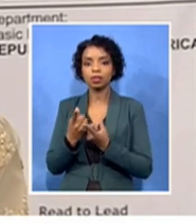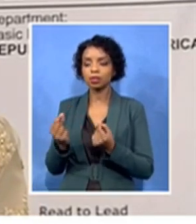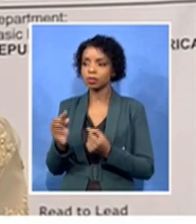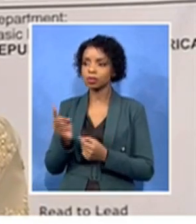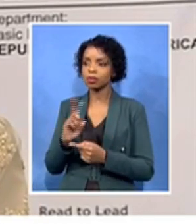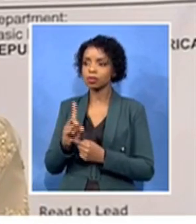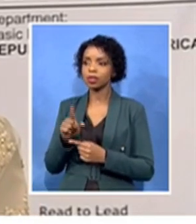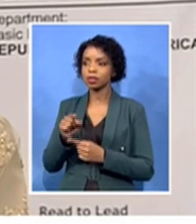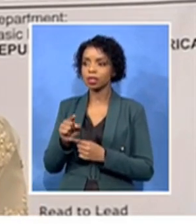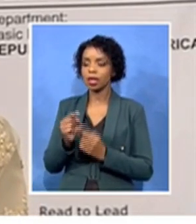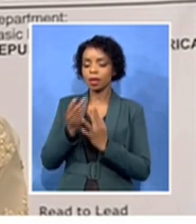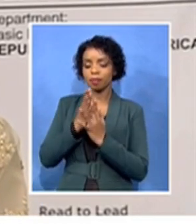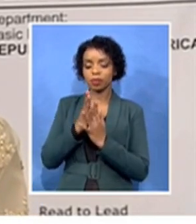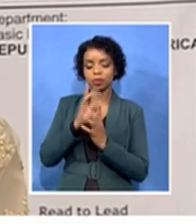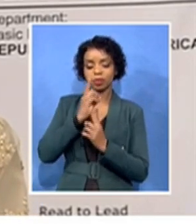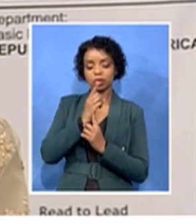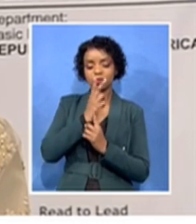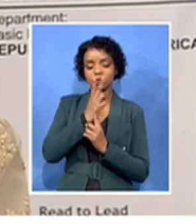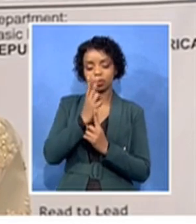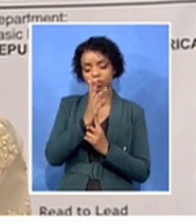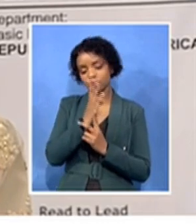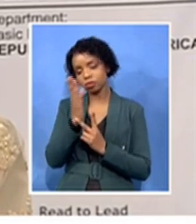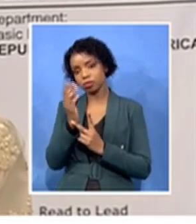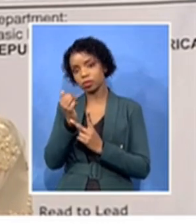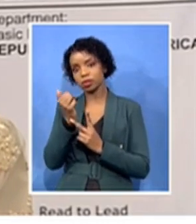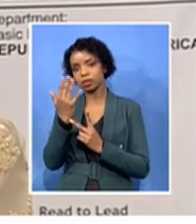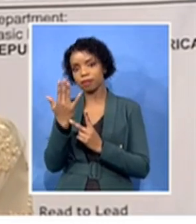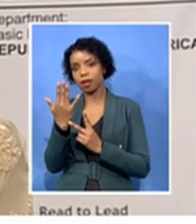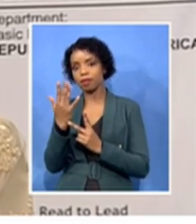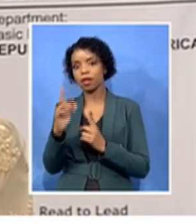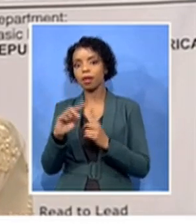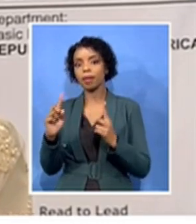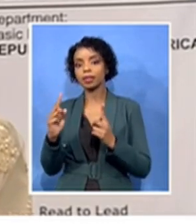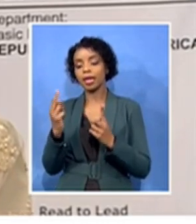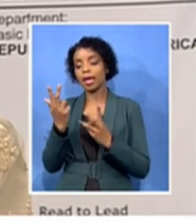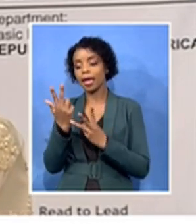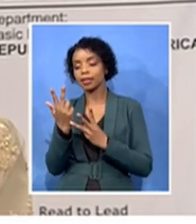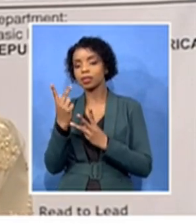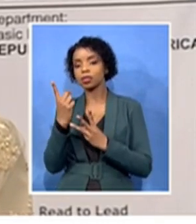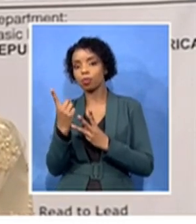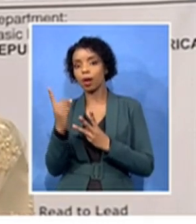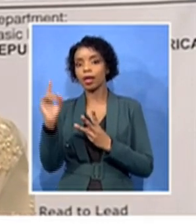that 81% of these teachers were qualified,